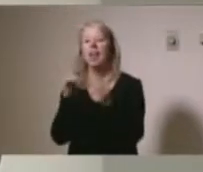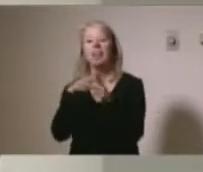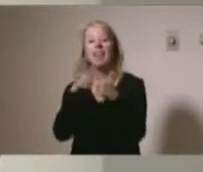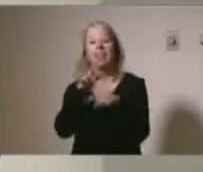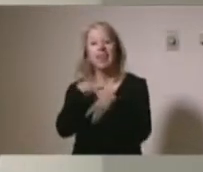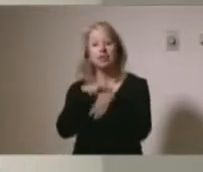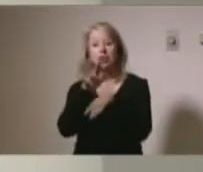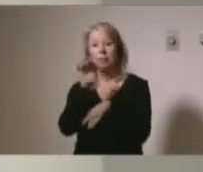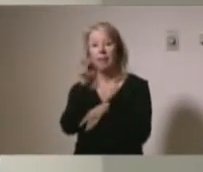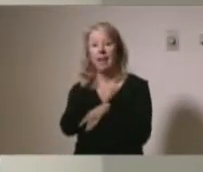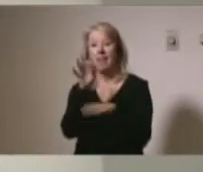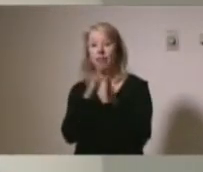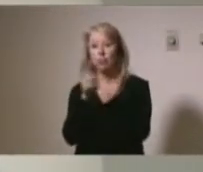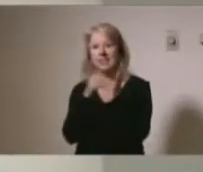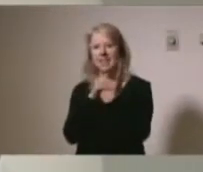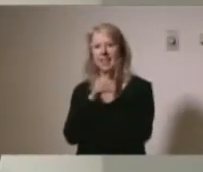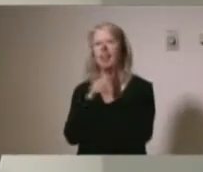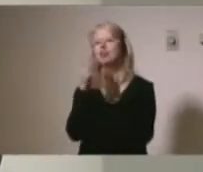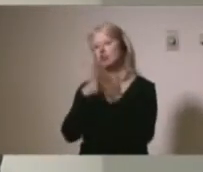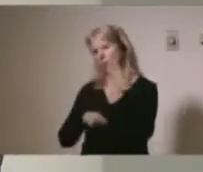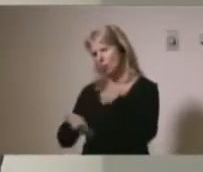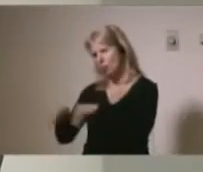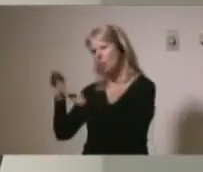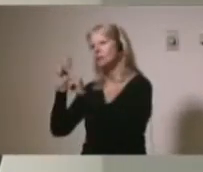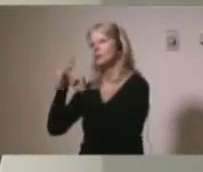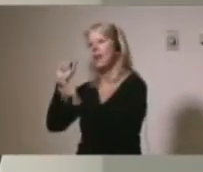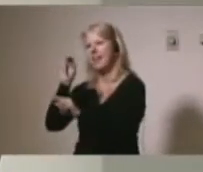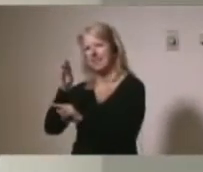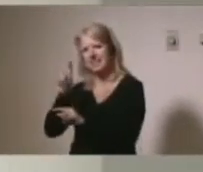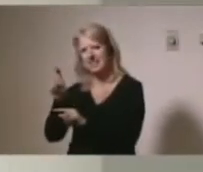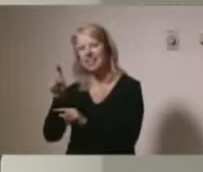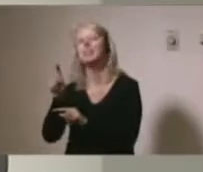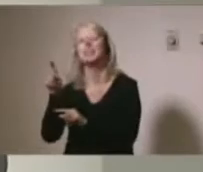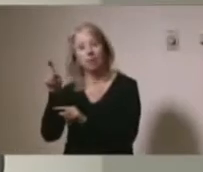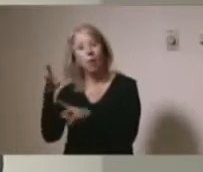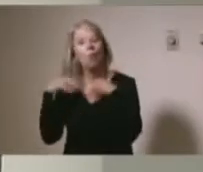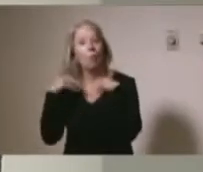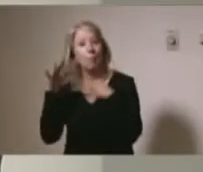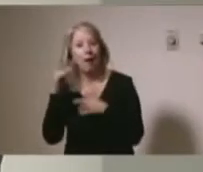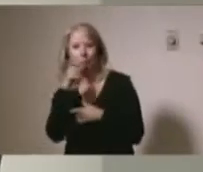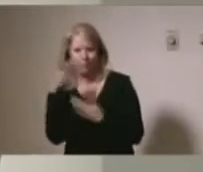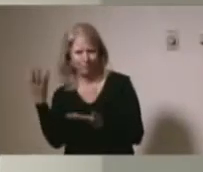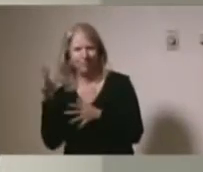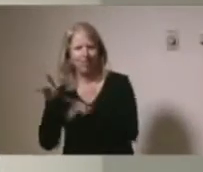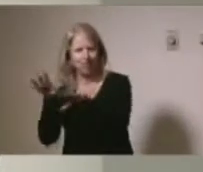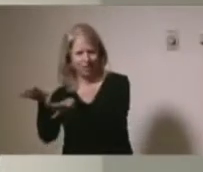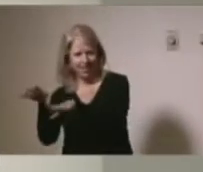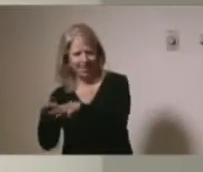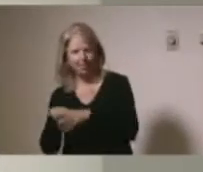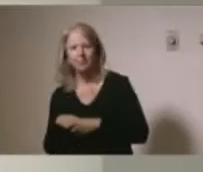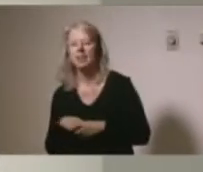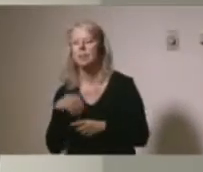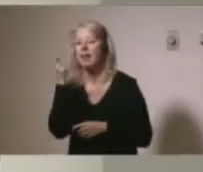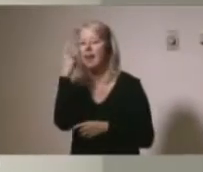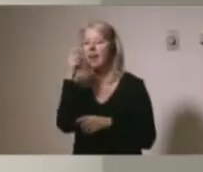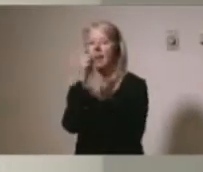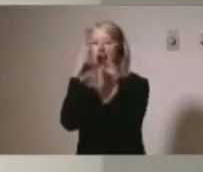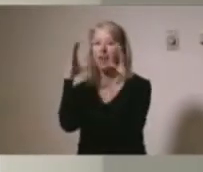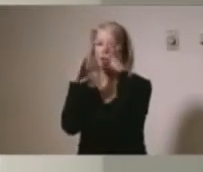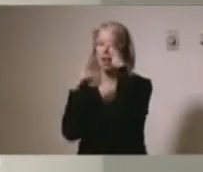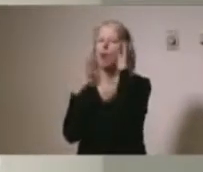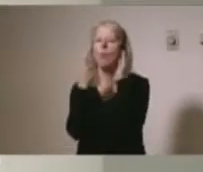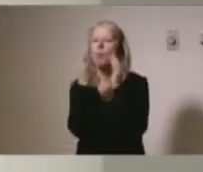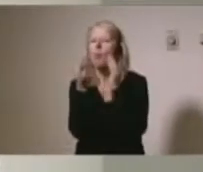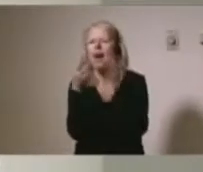Zealand was sold to ANZ, which is also Australian. Only at the time, one small